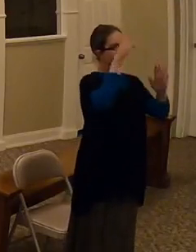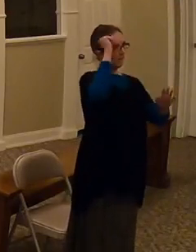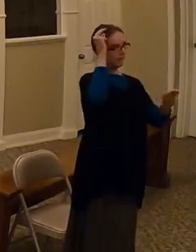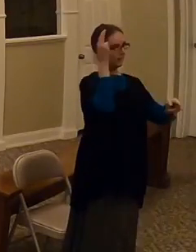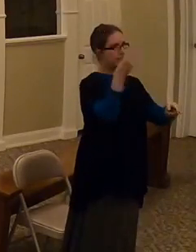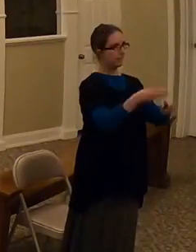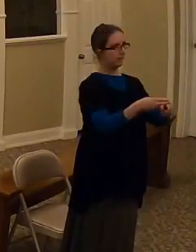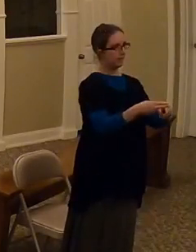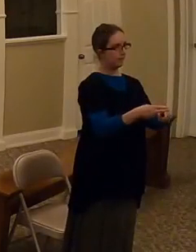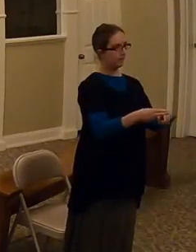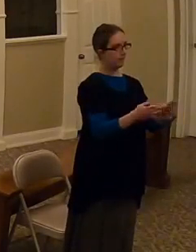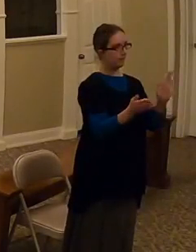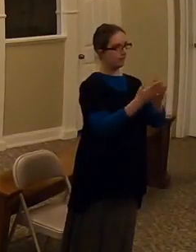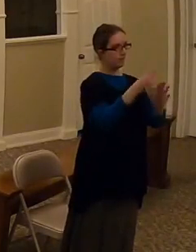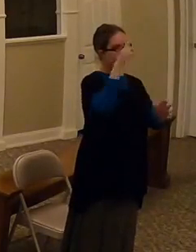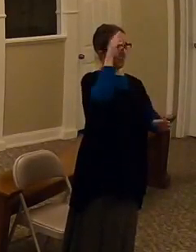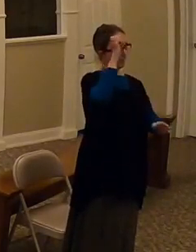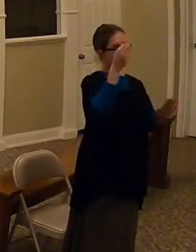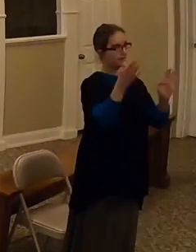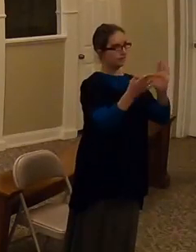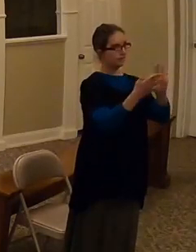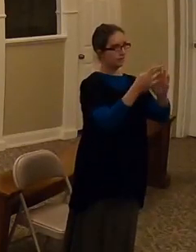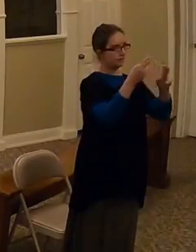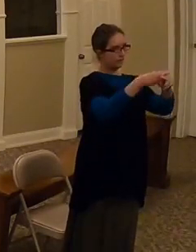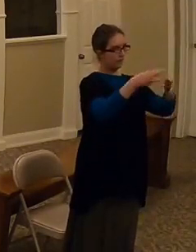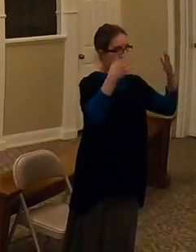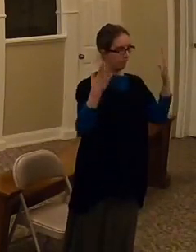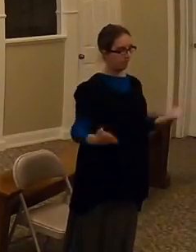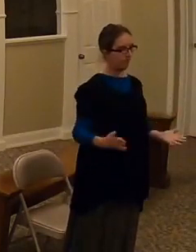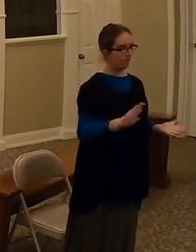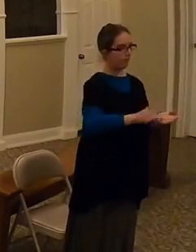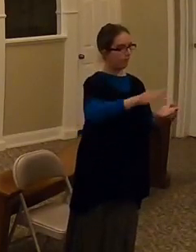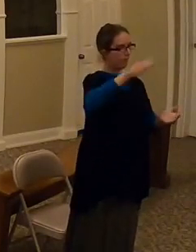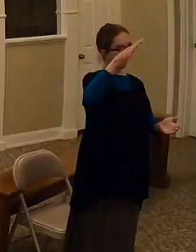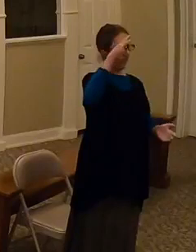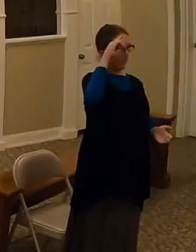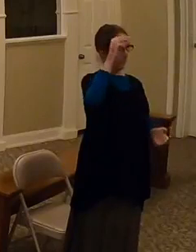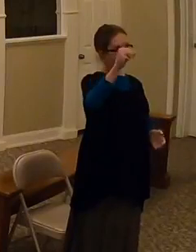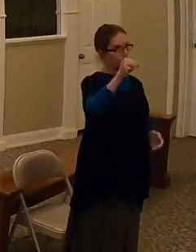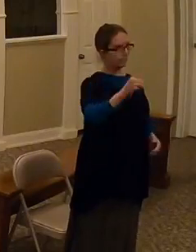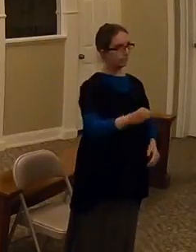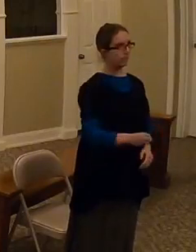His name. Praise His name right now. Let's glorify Him.